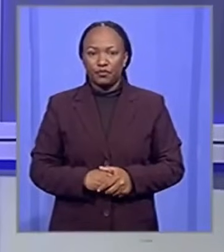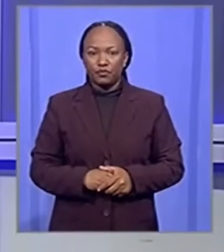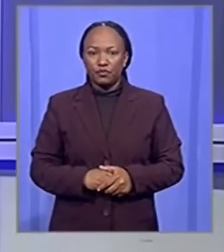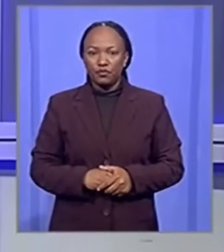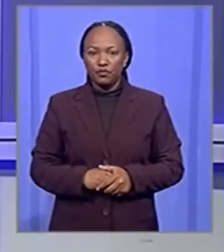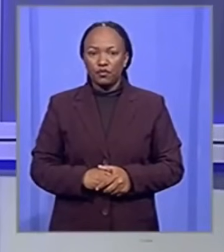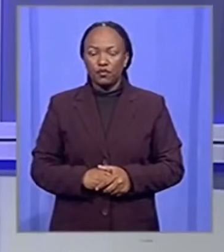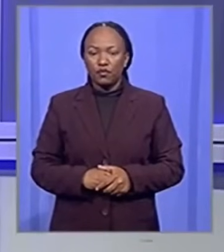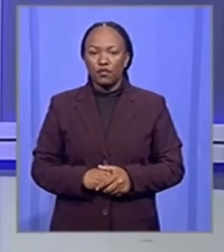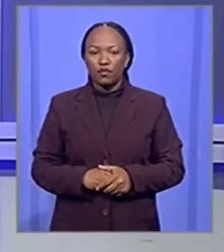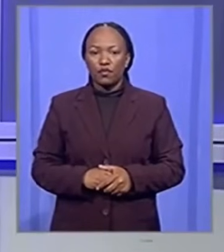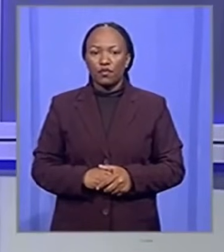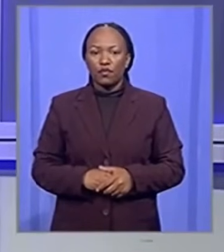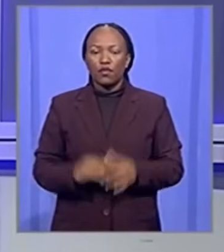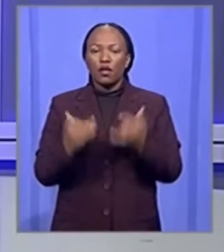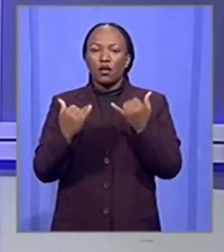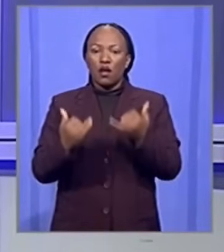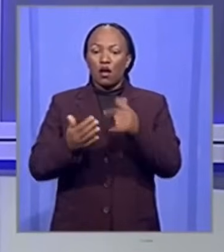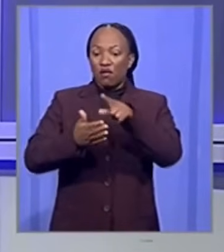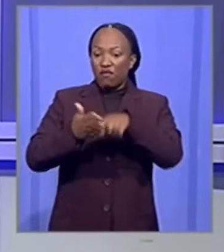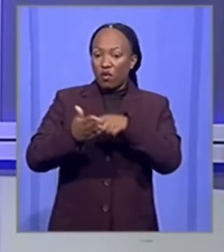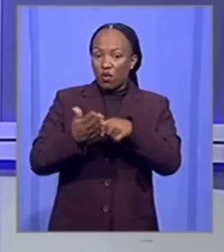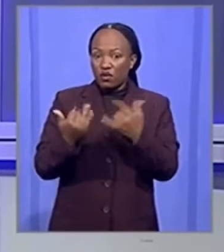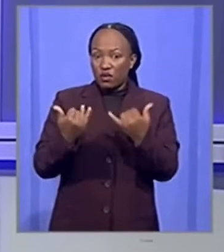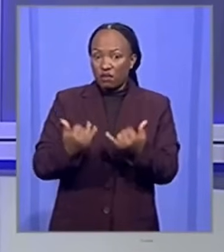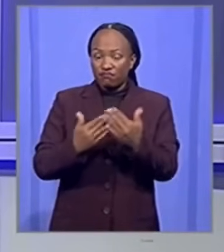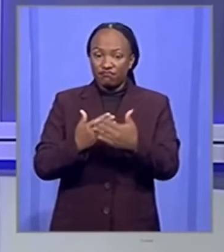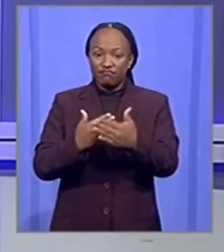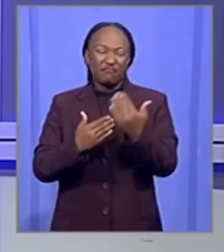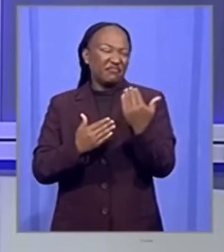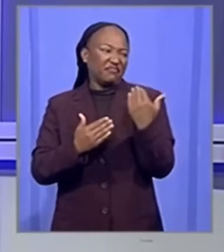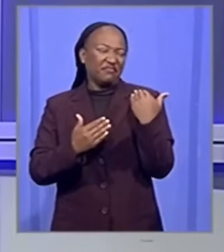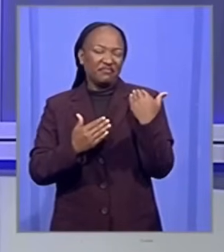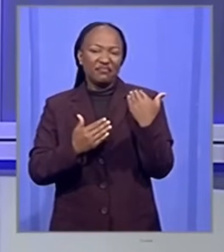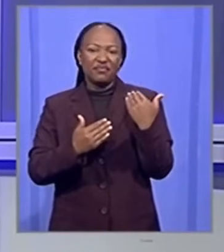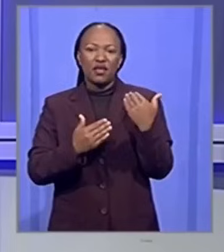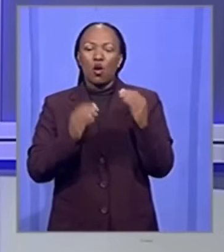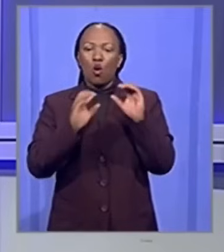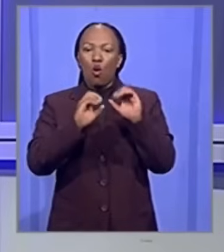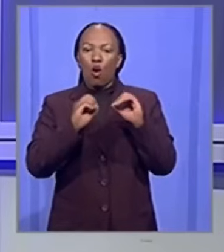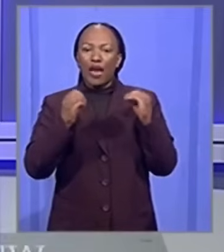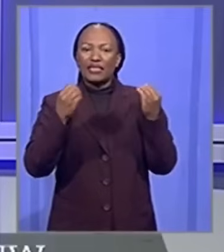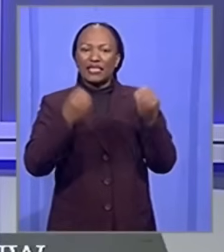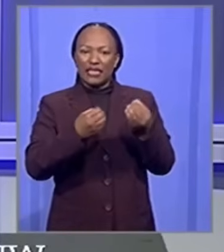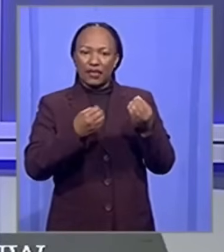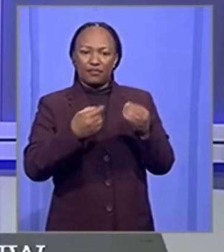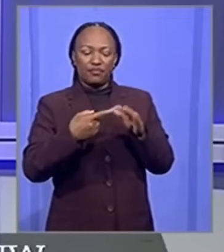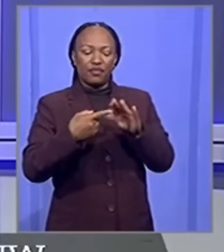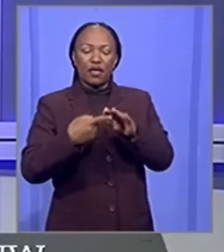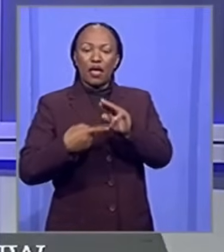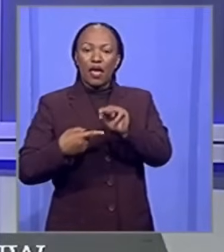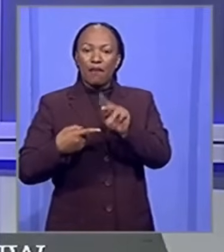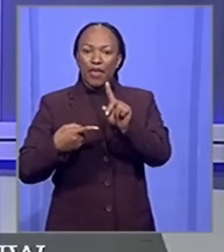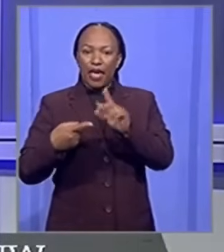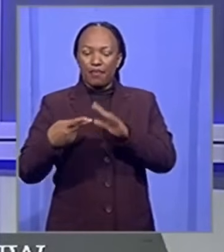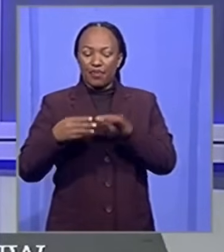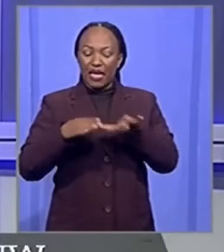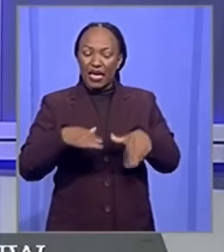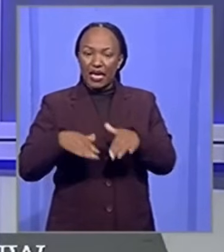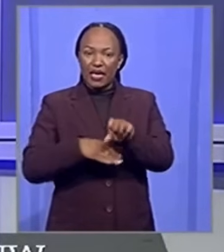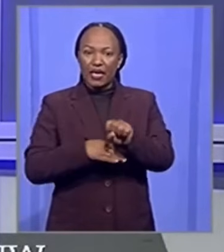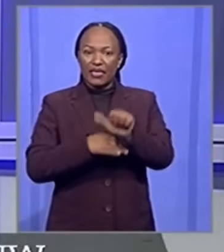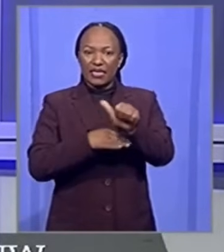Ho latela dikgetho tsa naha le tsa lebatowa tse sa tswa feta ke mekga e mebedi MK le Action SA e